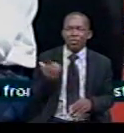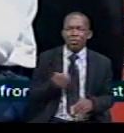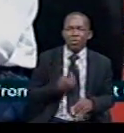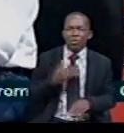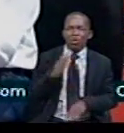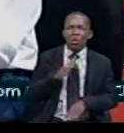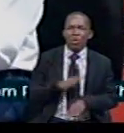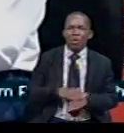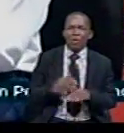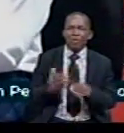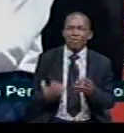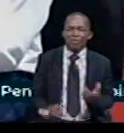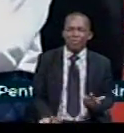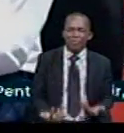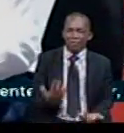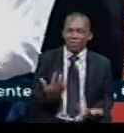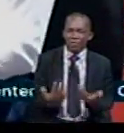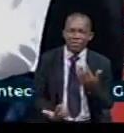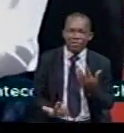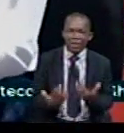soul on